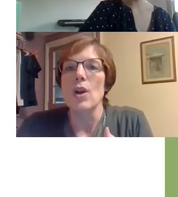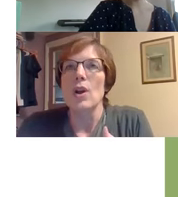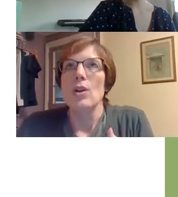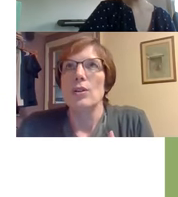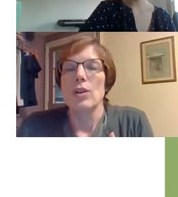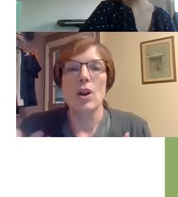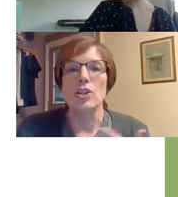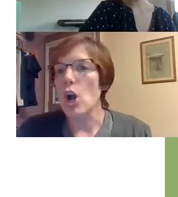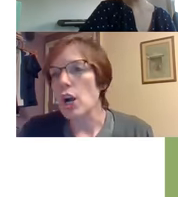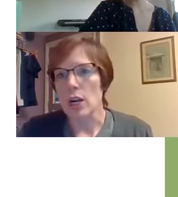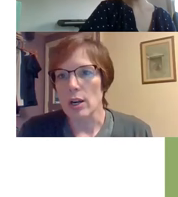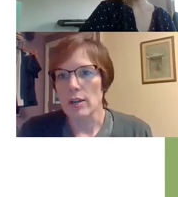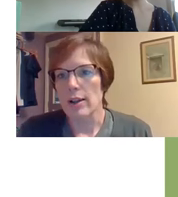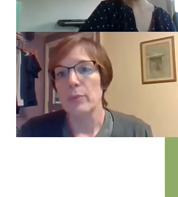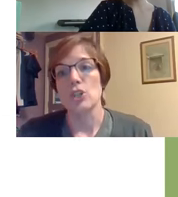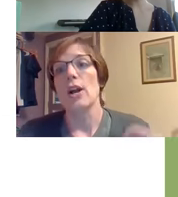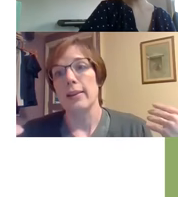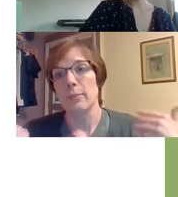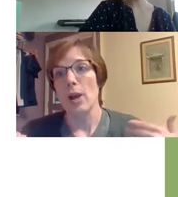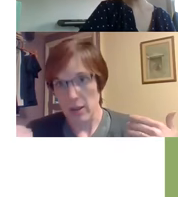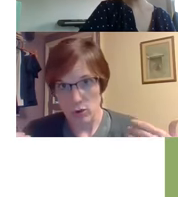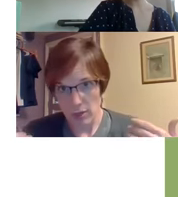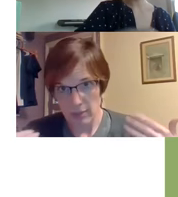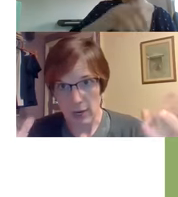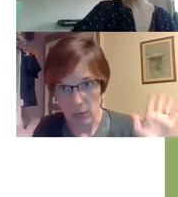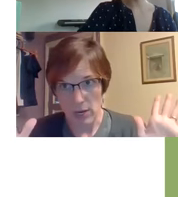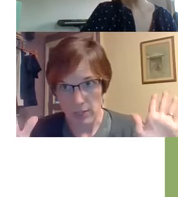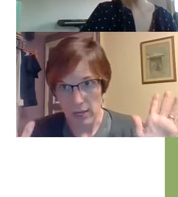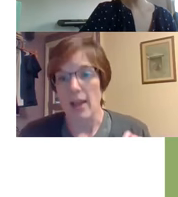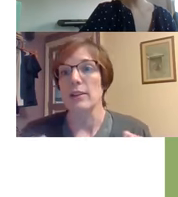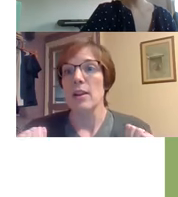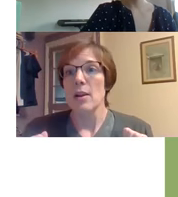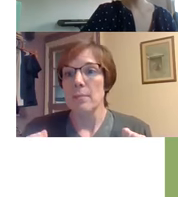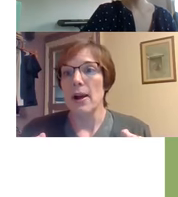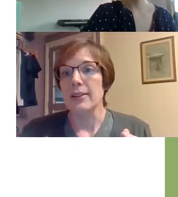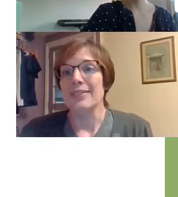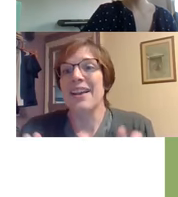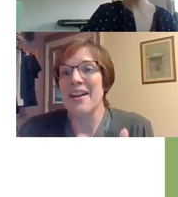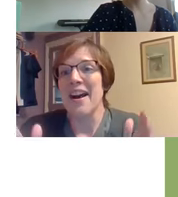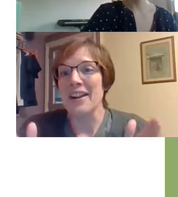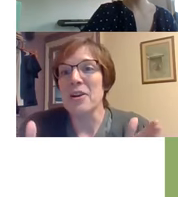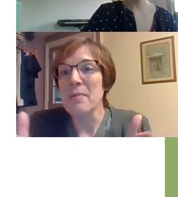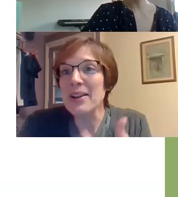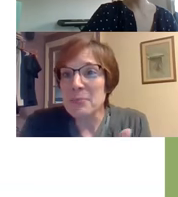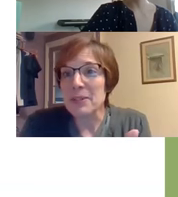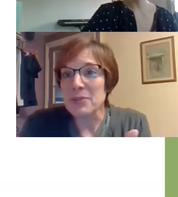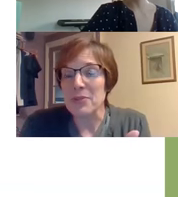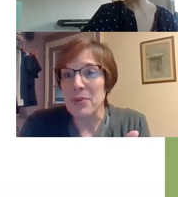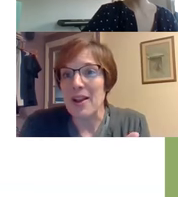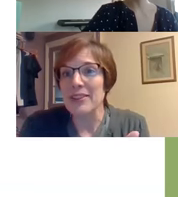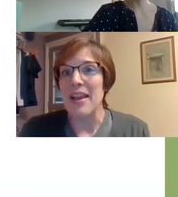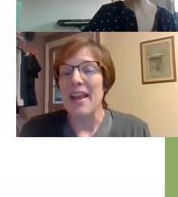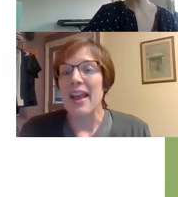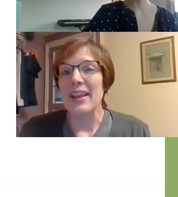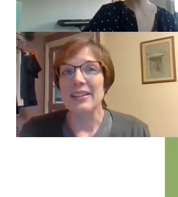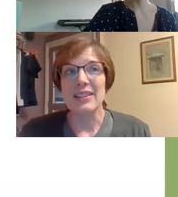you are a jogger, which I am not, trust me when I say that, but I know my husband used to